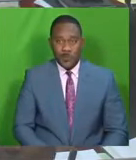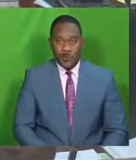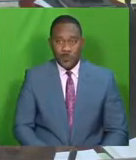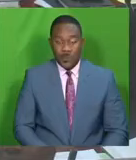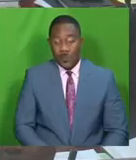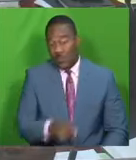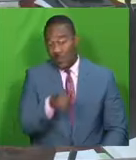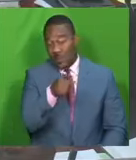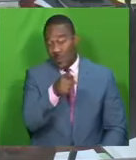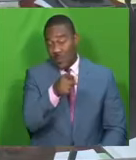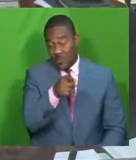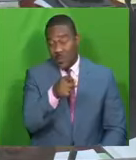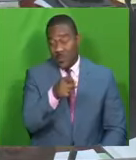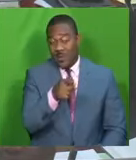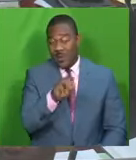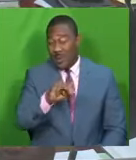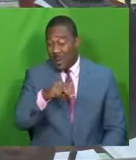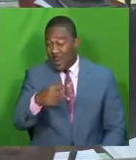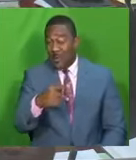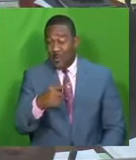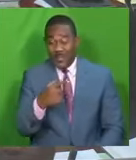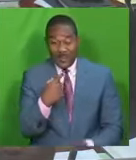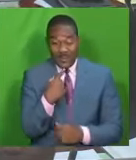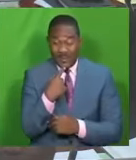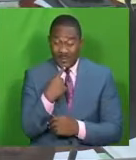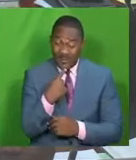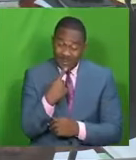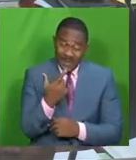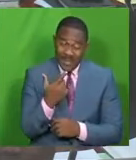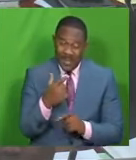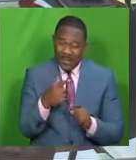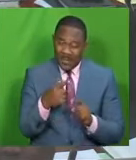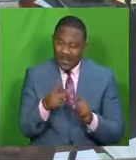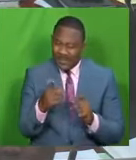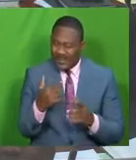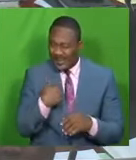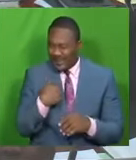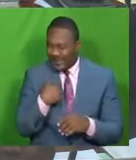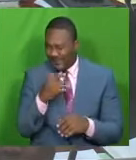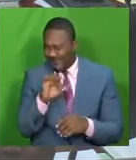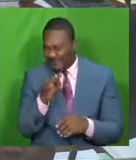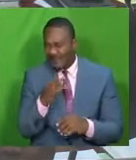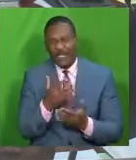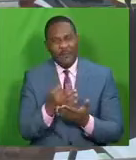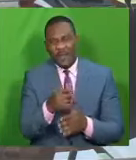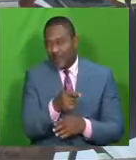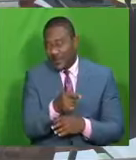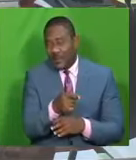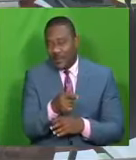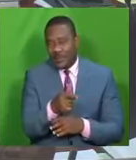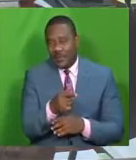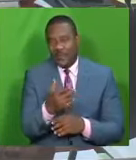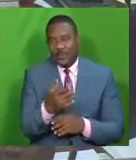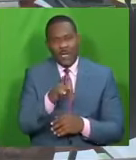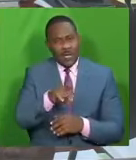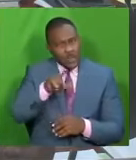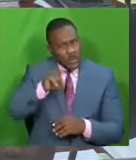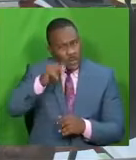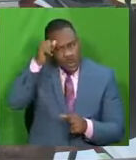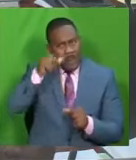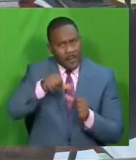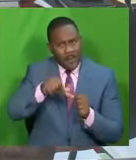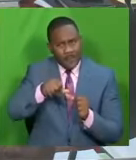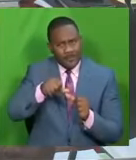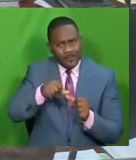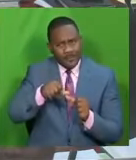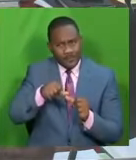what the Honorable Member for Damongo failed to do was to avert his mind to the fact that